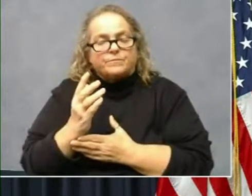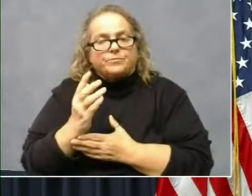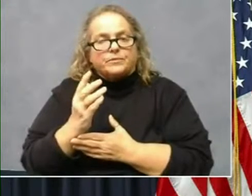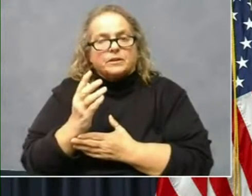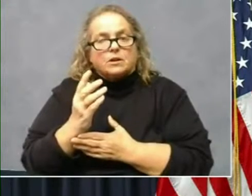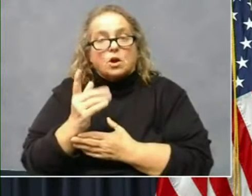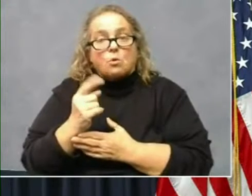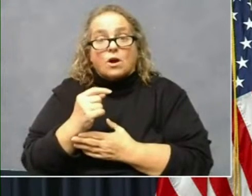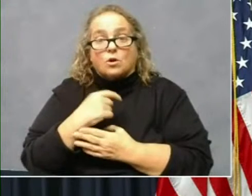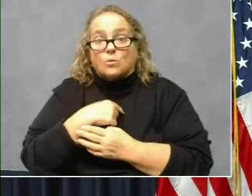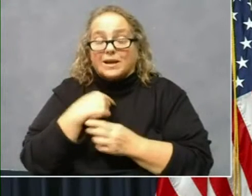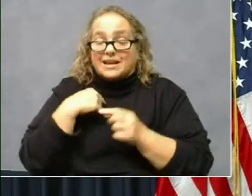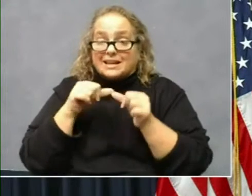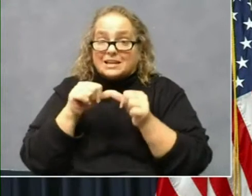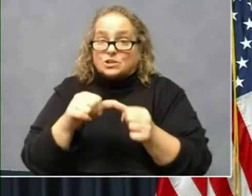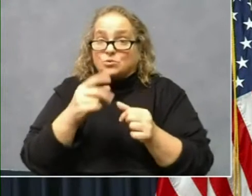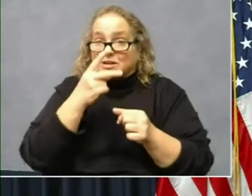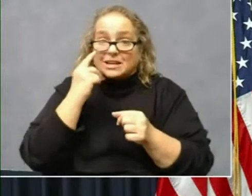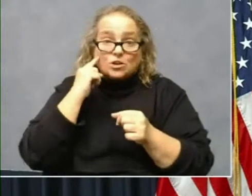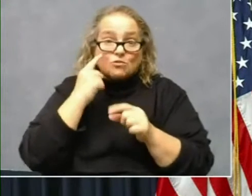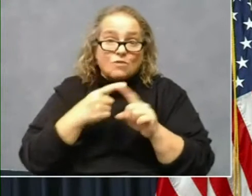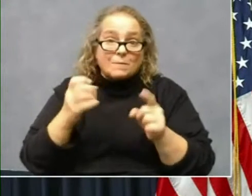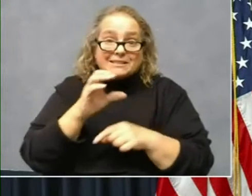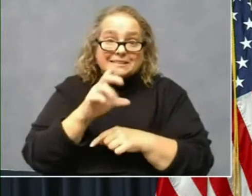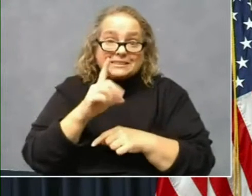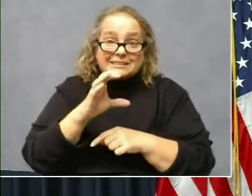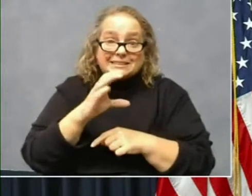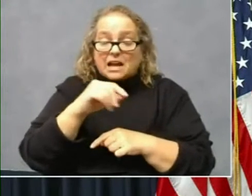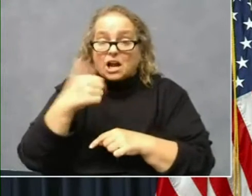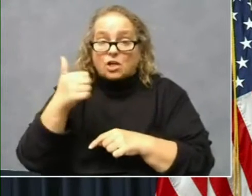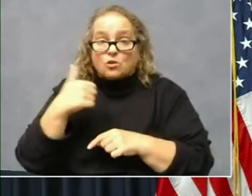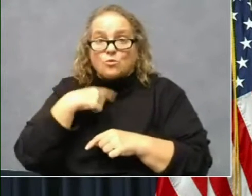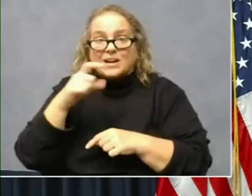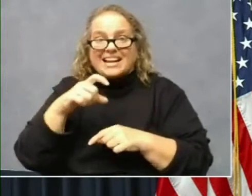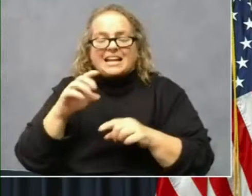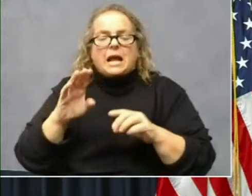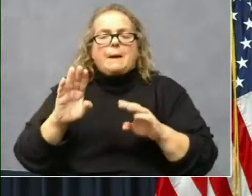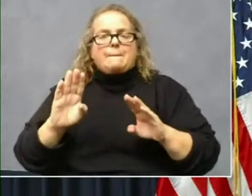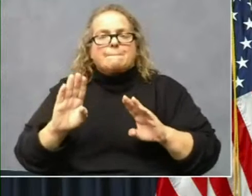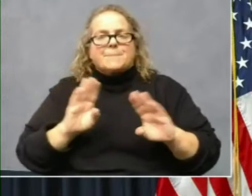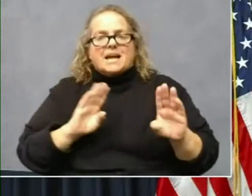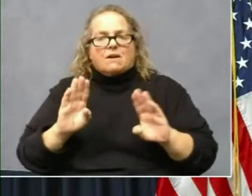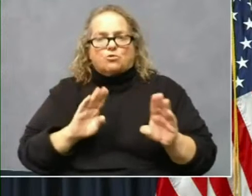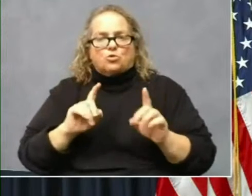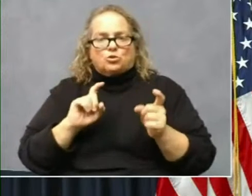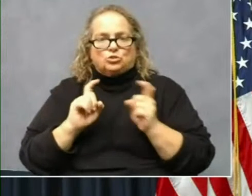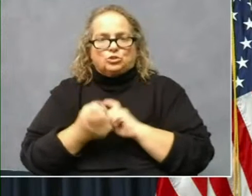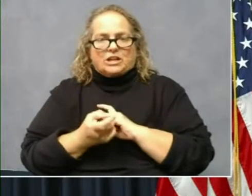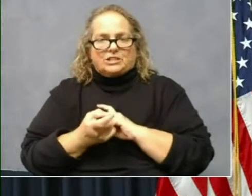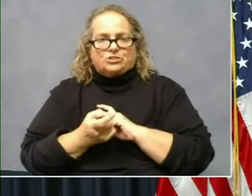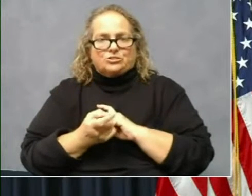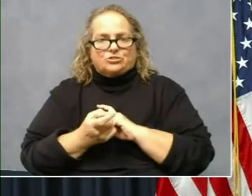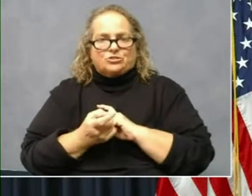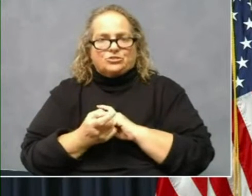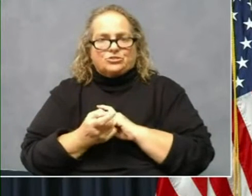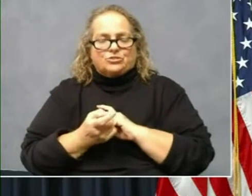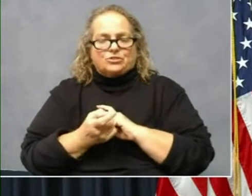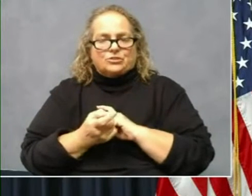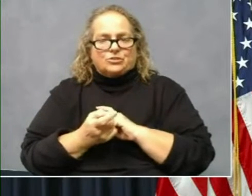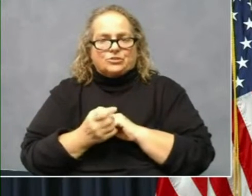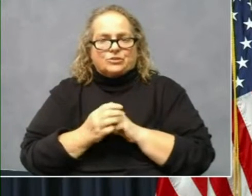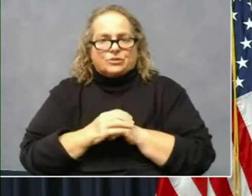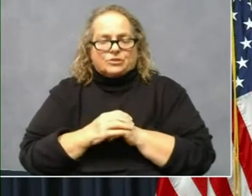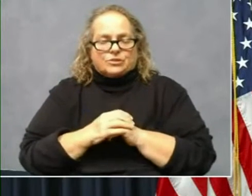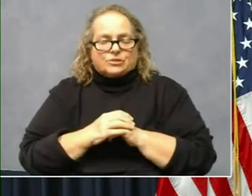to hear from the CDC and others is we need major behavioral changes outside of that. You know, it's a little heartbreaking